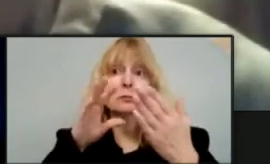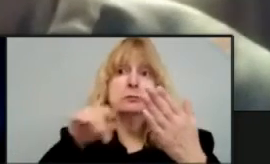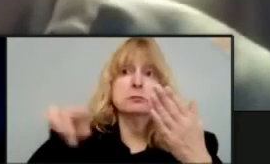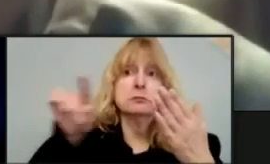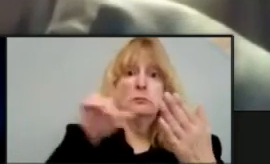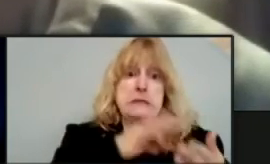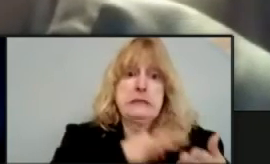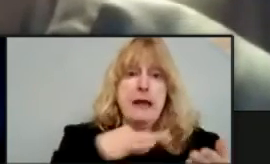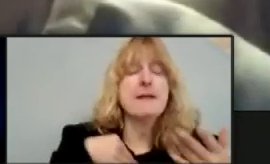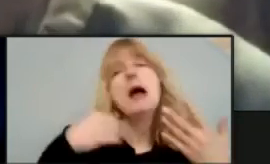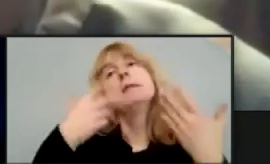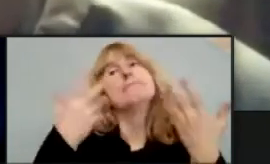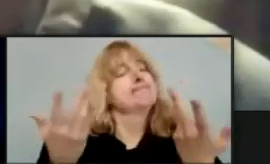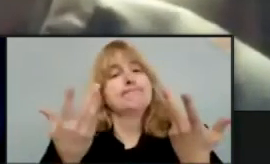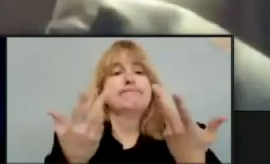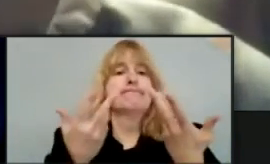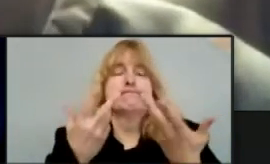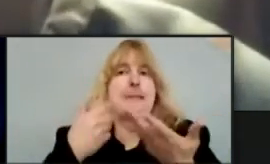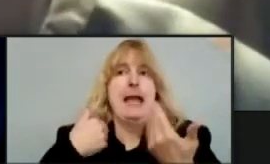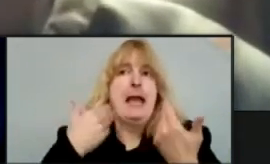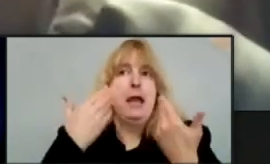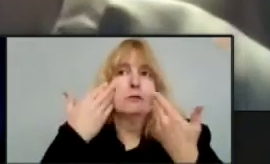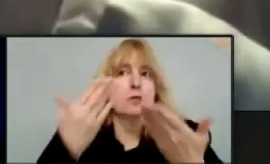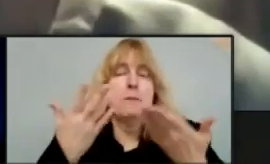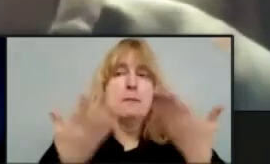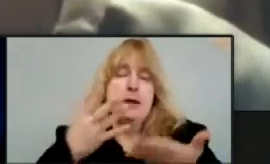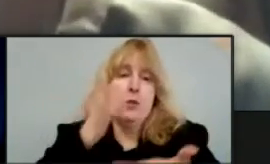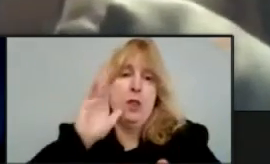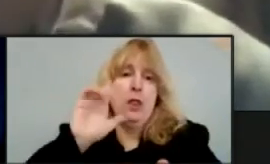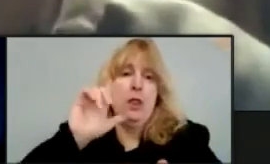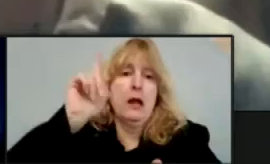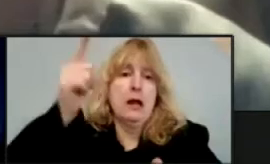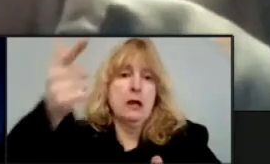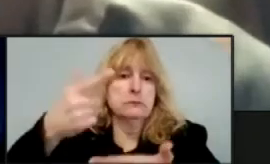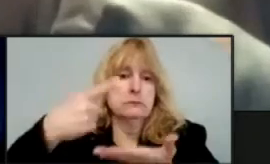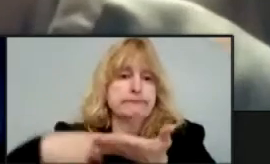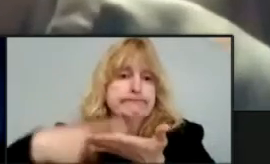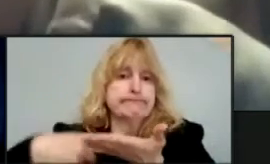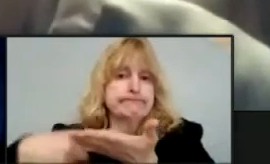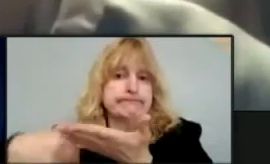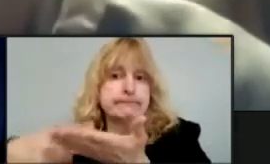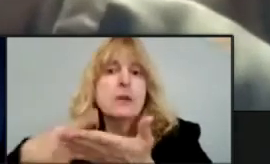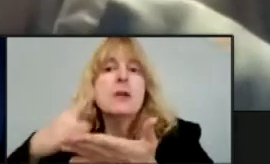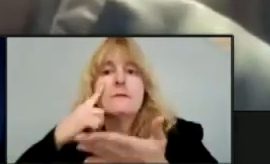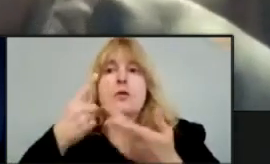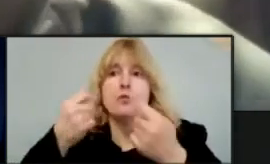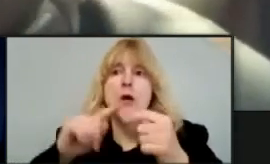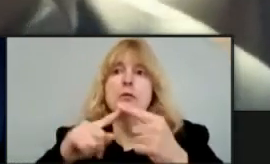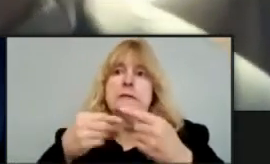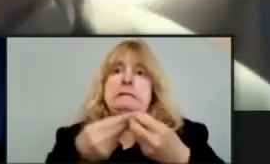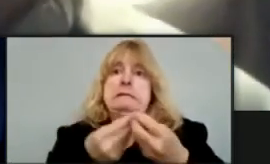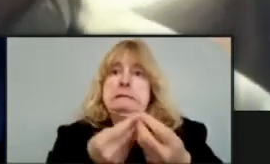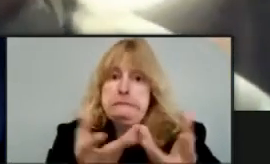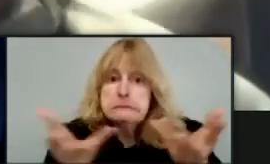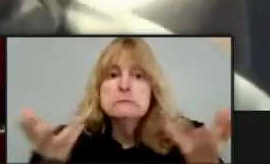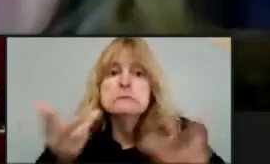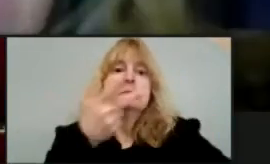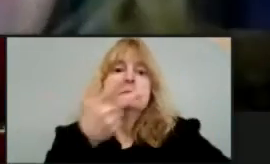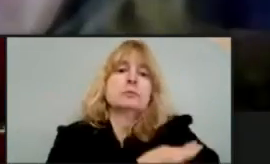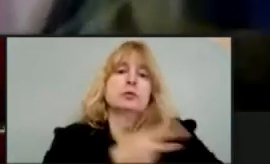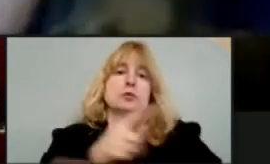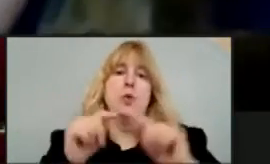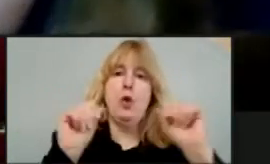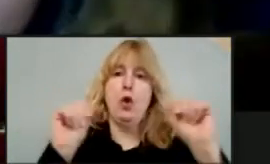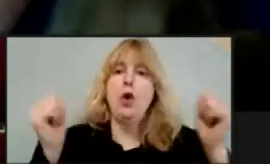as a discussion point, maybe on the latter end of trying to get to all K-12 employees. Okay, thank you. And then,